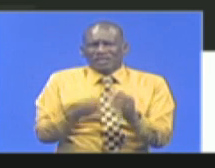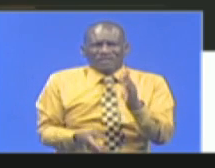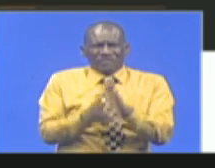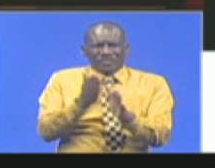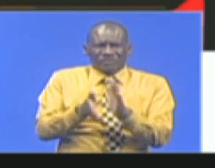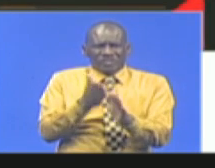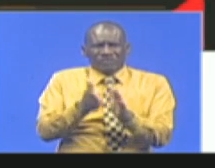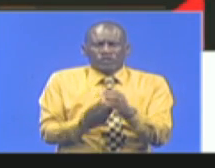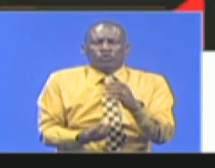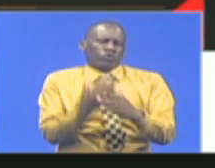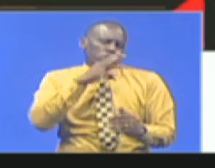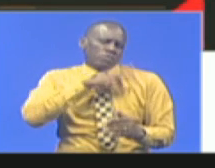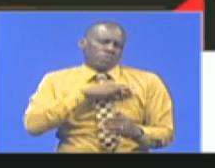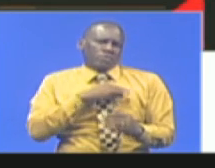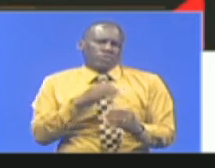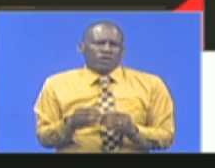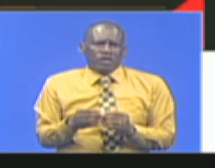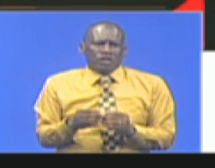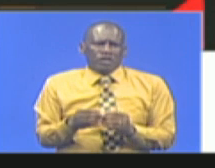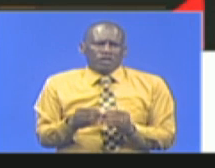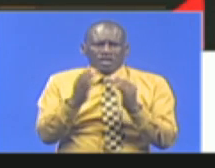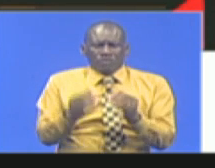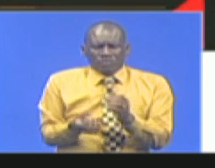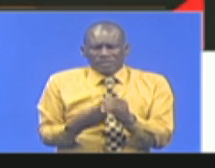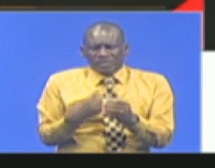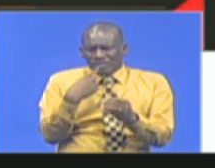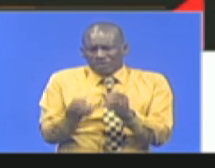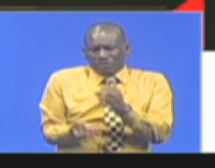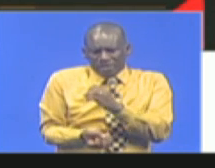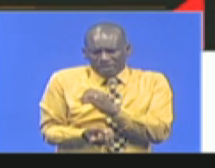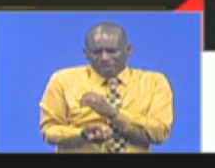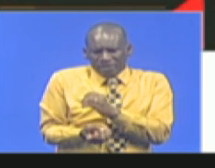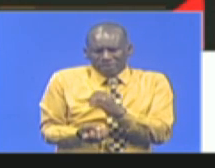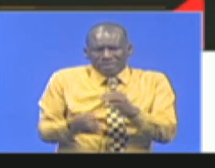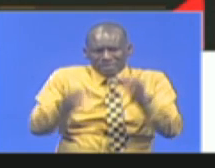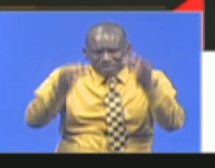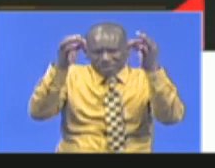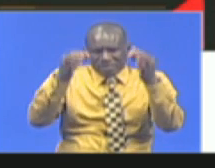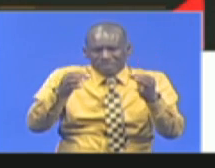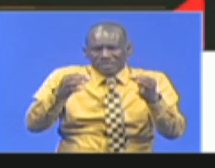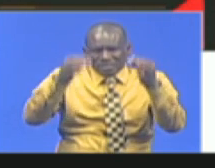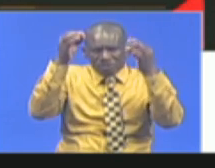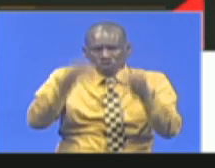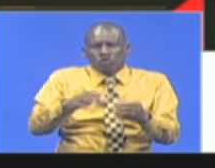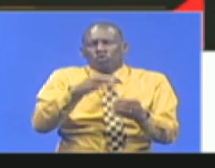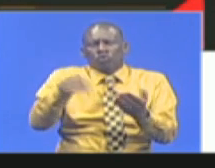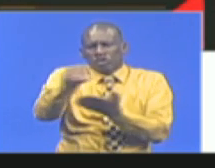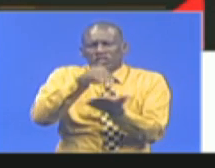earnings among its subsidiaries, perhaps explaining the decision to consolidate footprint in the Central African economy.